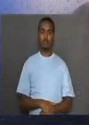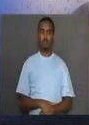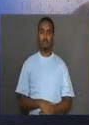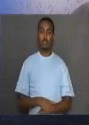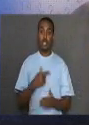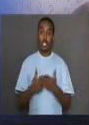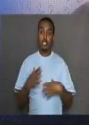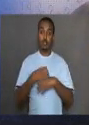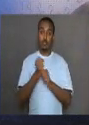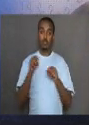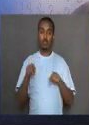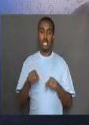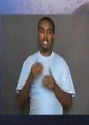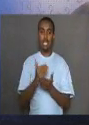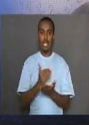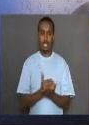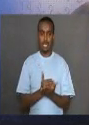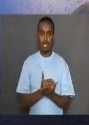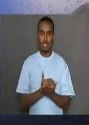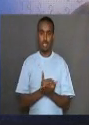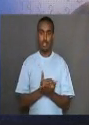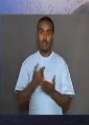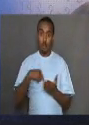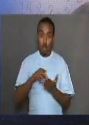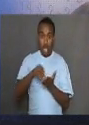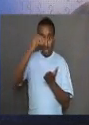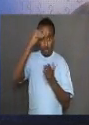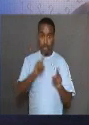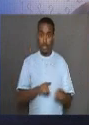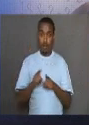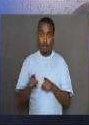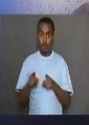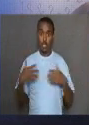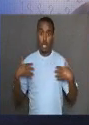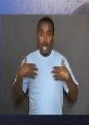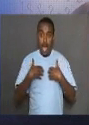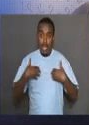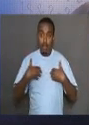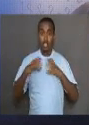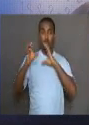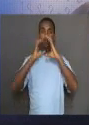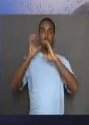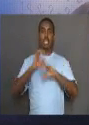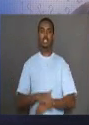This concludes today's lesson. We have learned about animal communication.